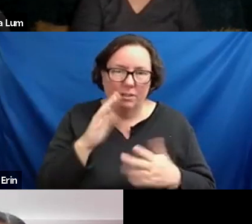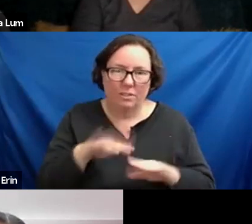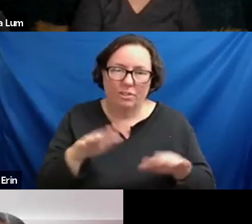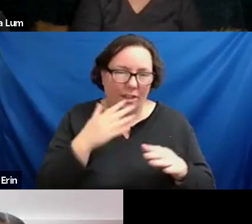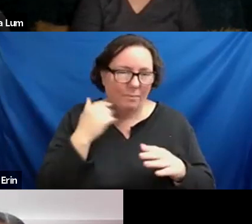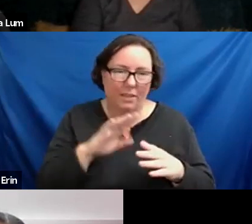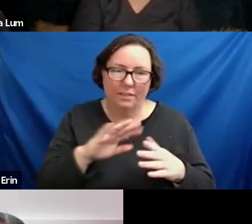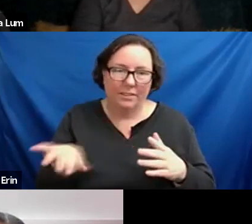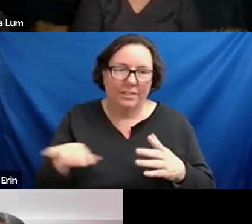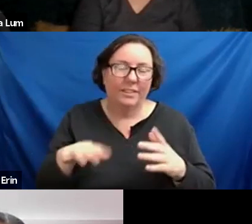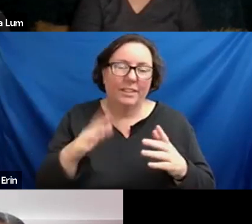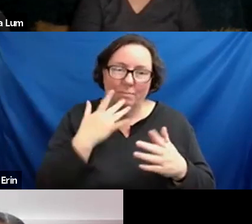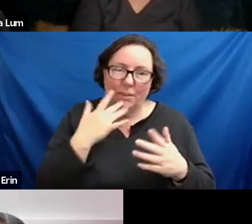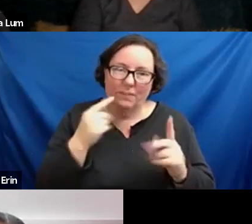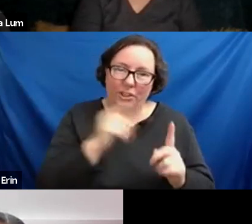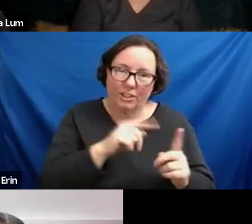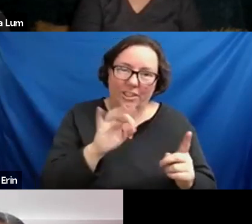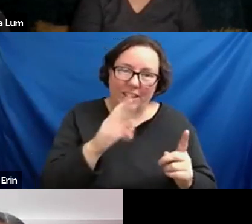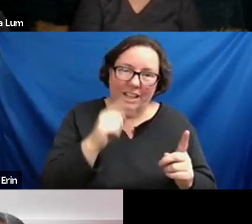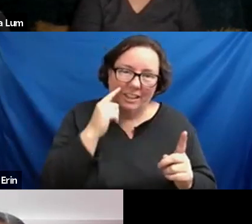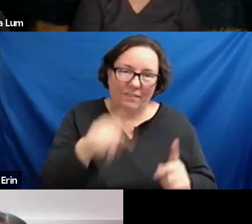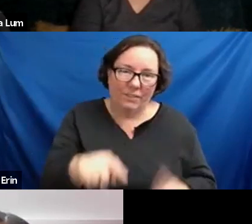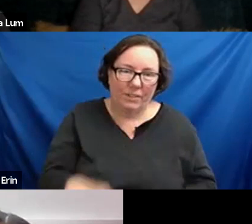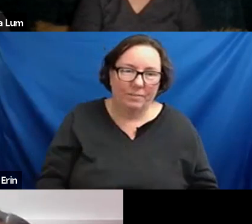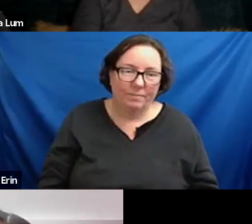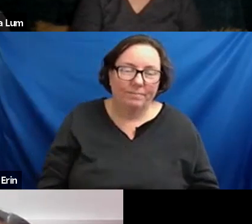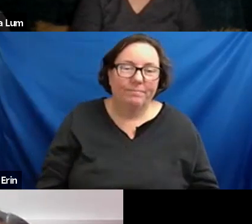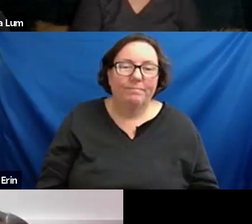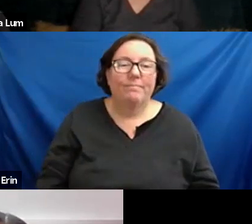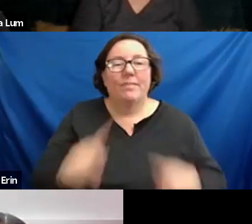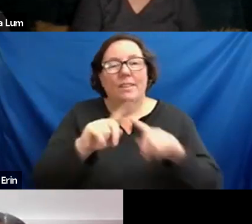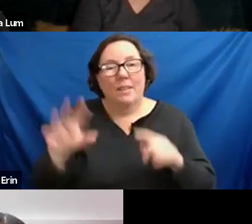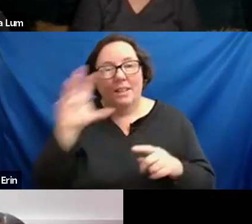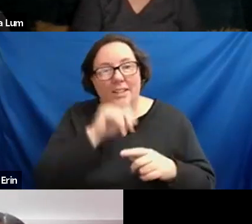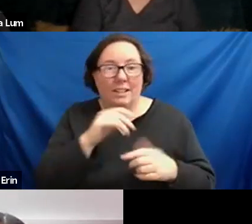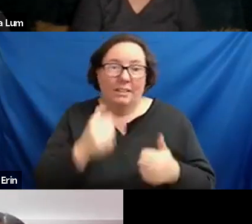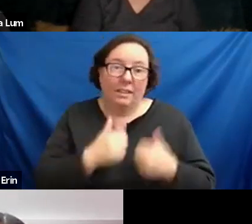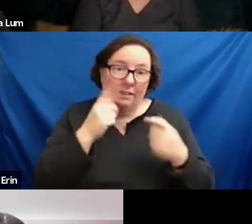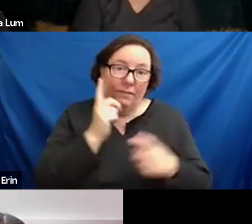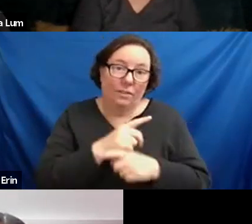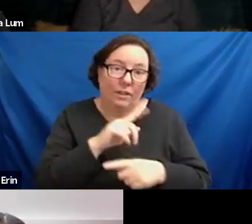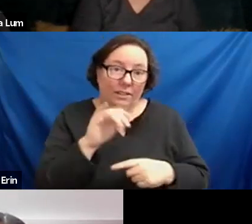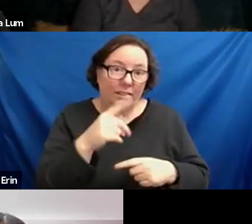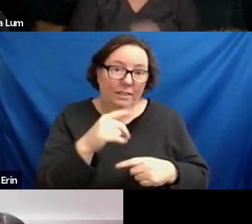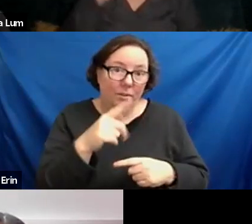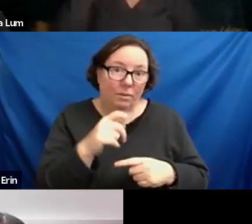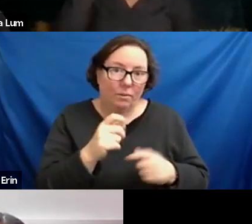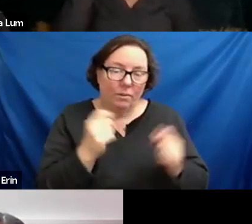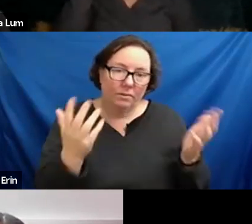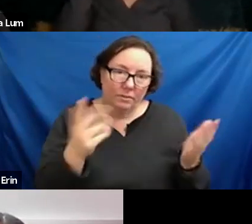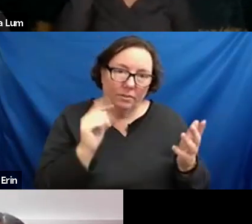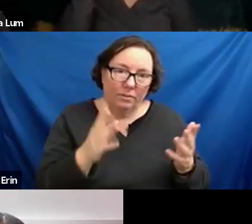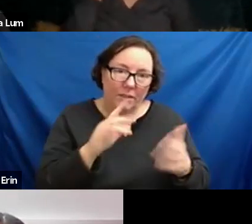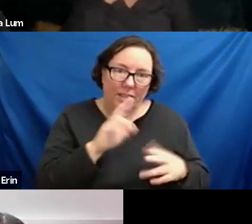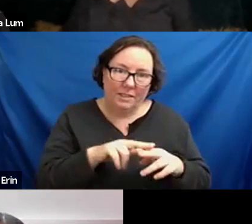and prefer the Elliott for their child's learning needs. But I guess they live in the right zip code. That's too bad that that seat can't go to one of